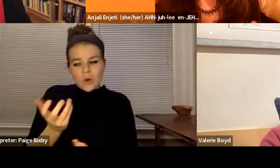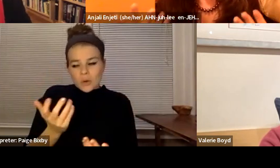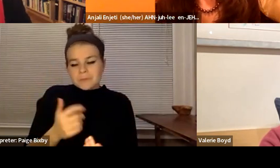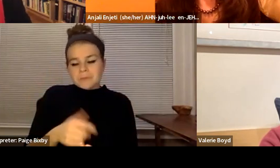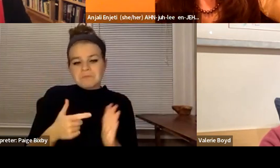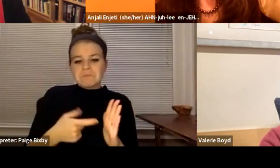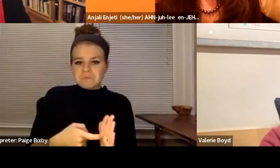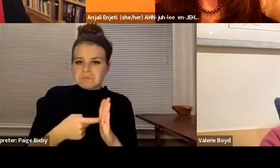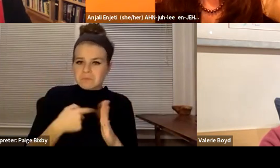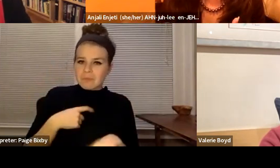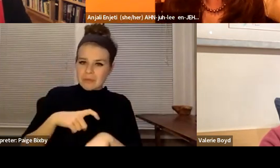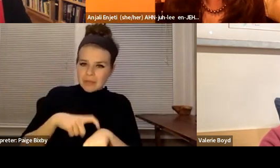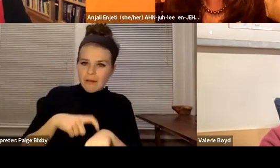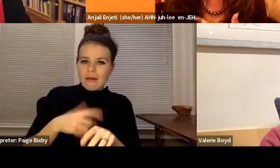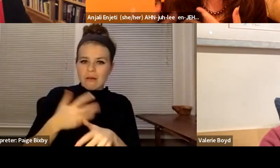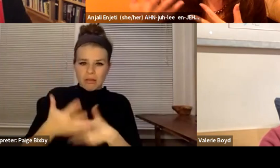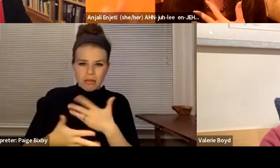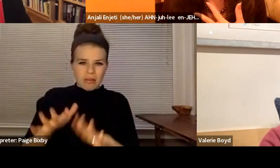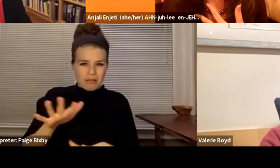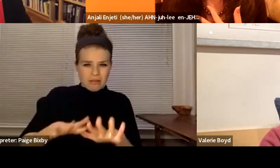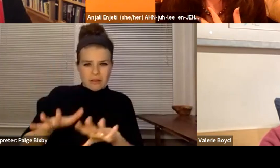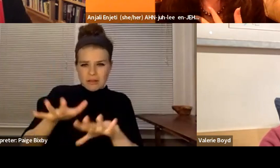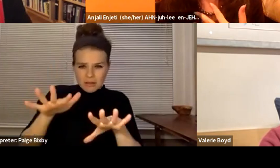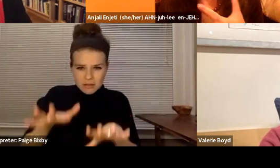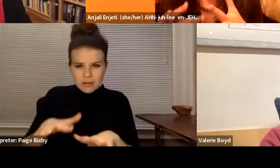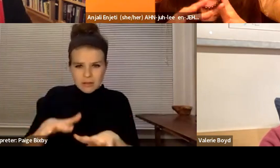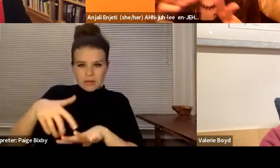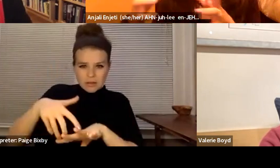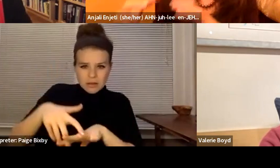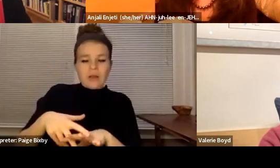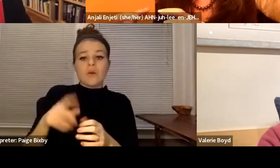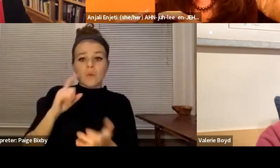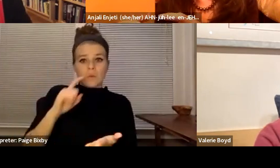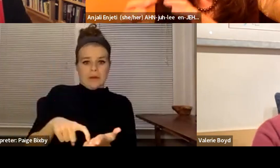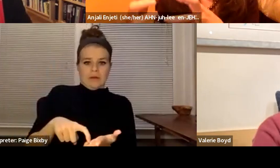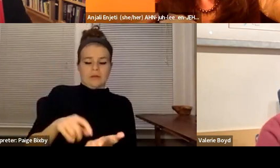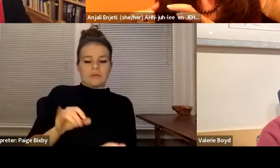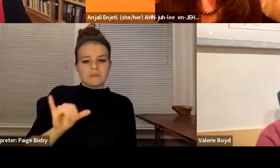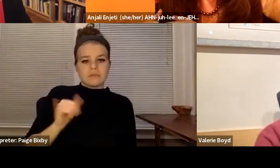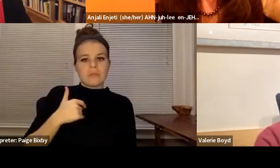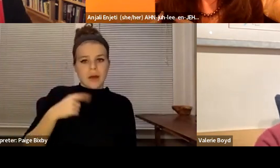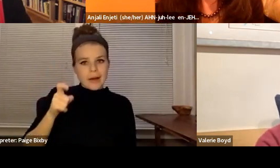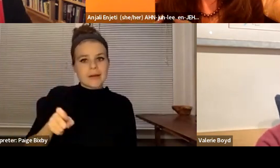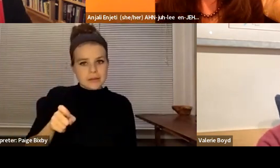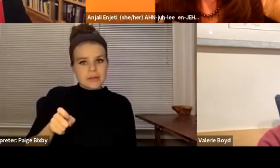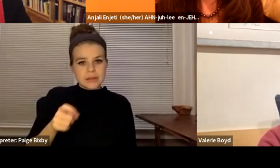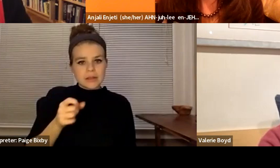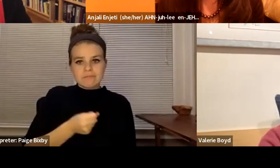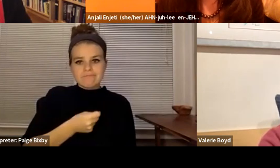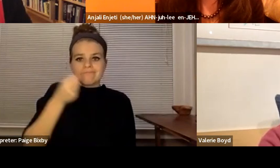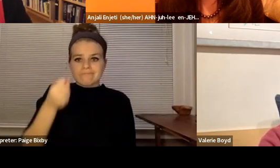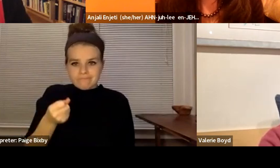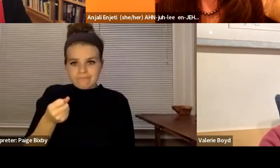a little while to find my footing and to first recognize that I needed to put myself in the right